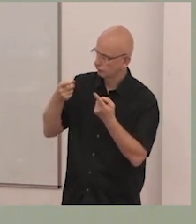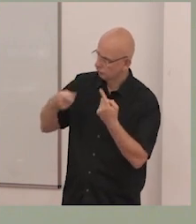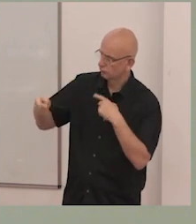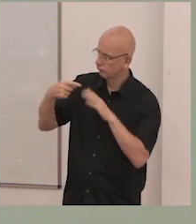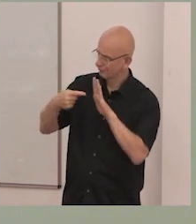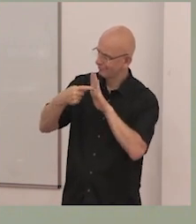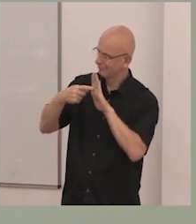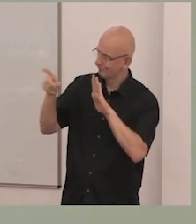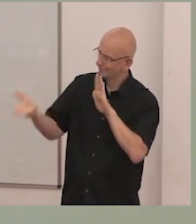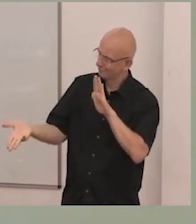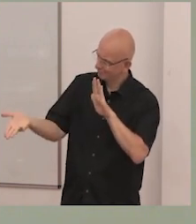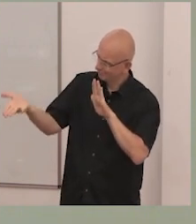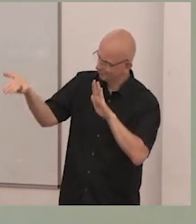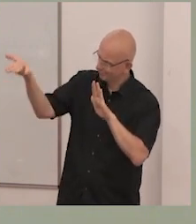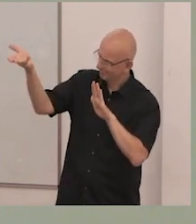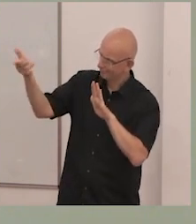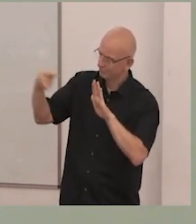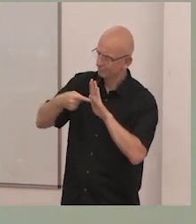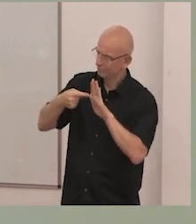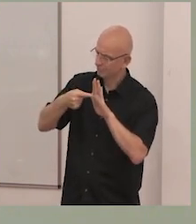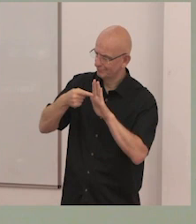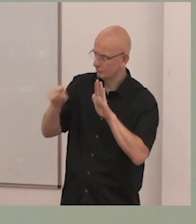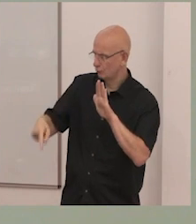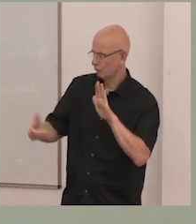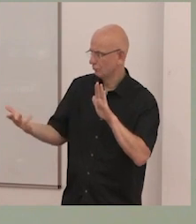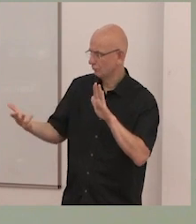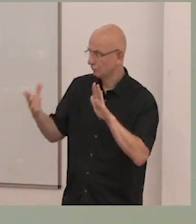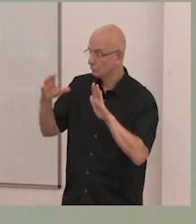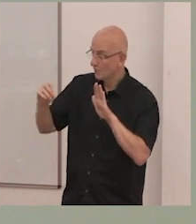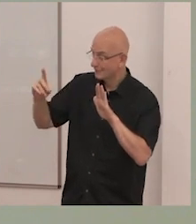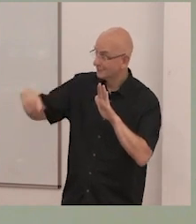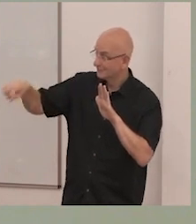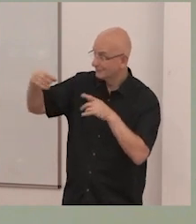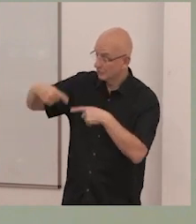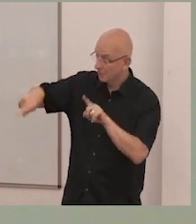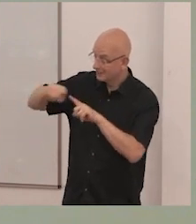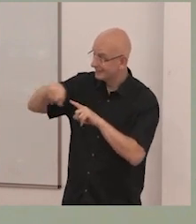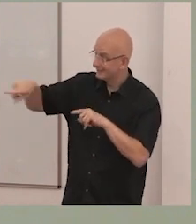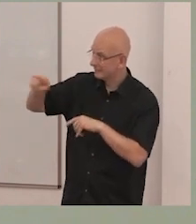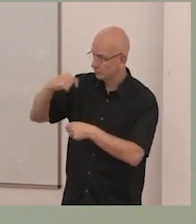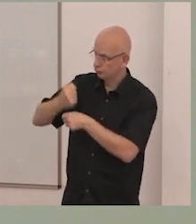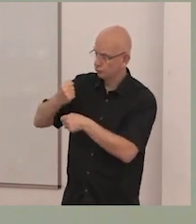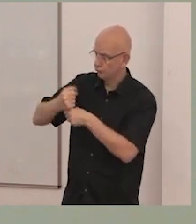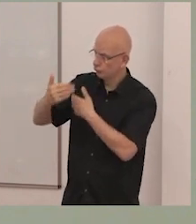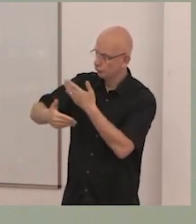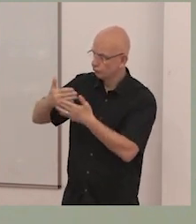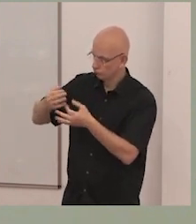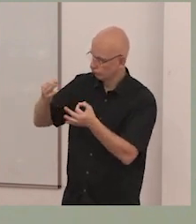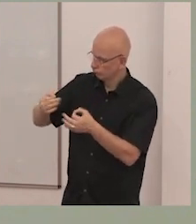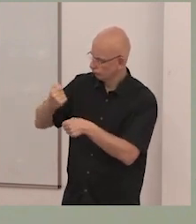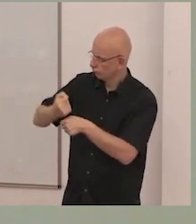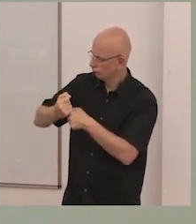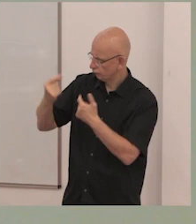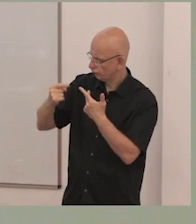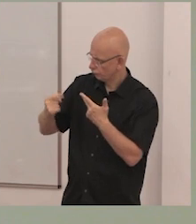CRPD committee is doing a lot of good work to pushing countries to